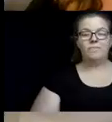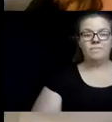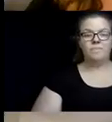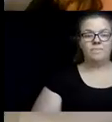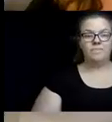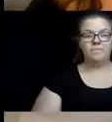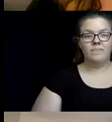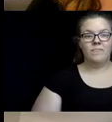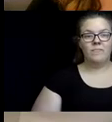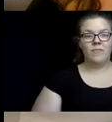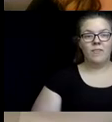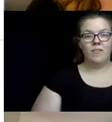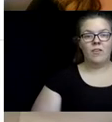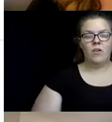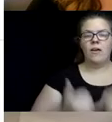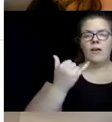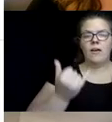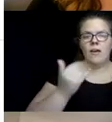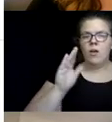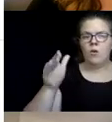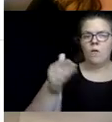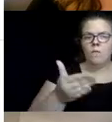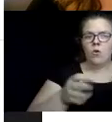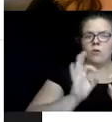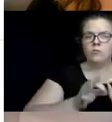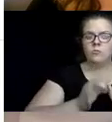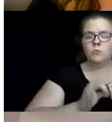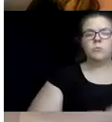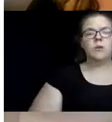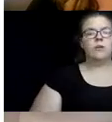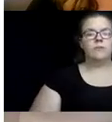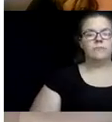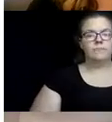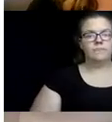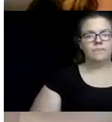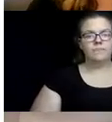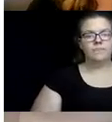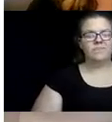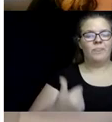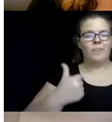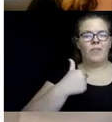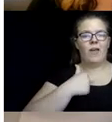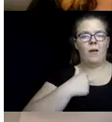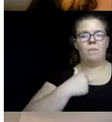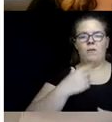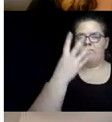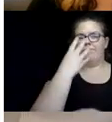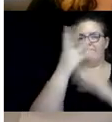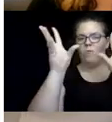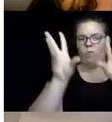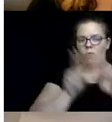So that everyone can focus on the interpreter, I am going to stop my video share as well.